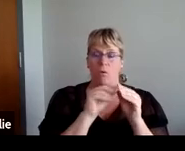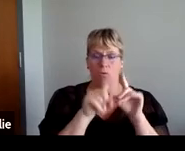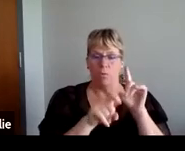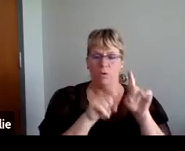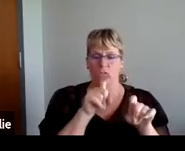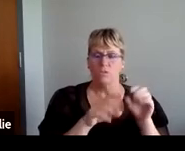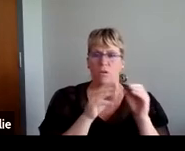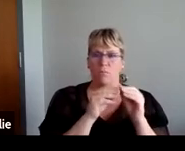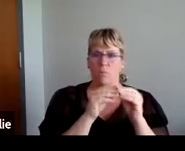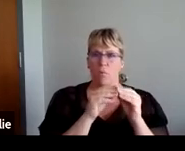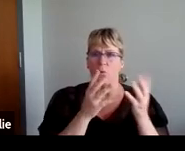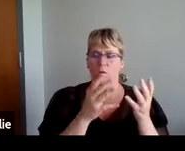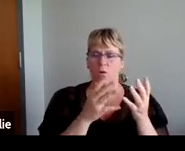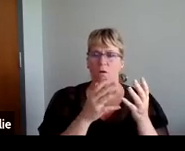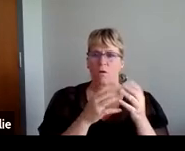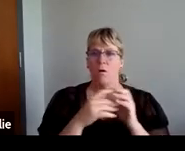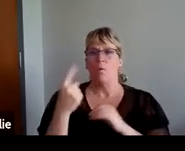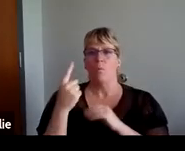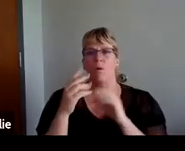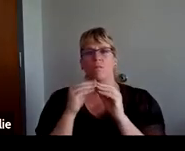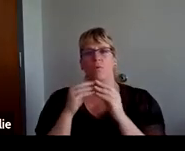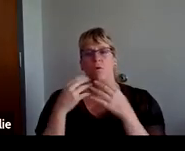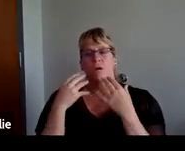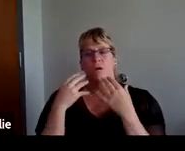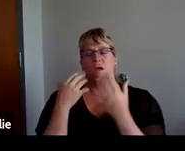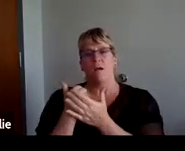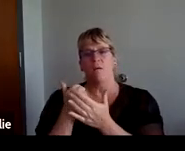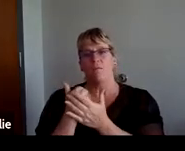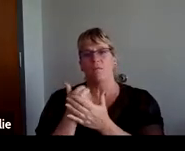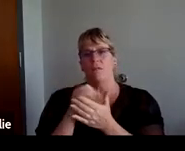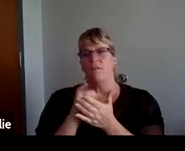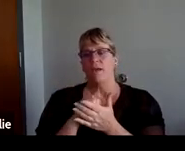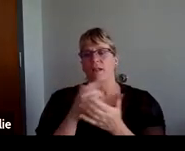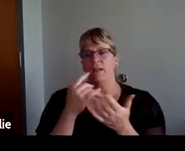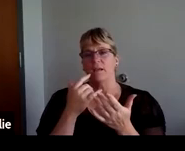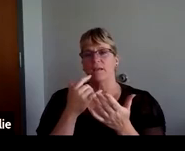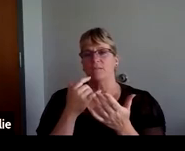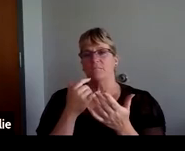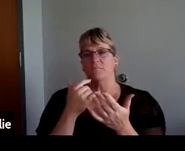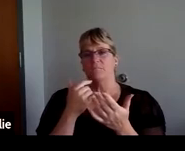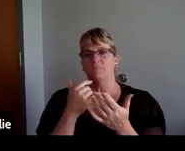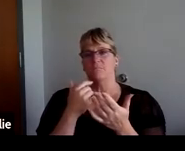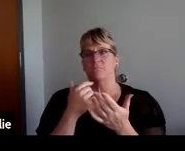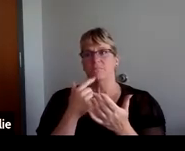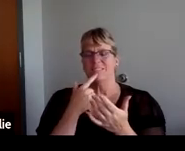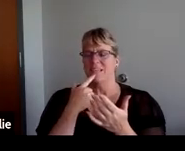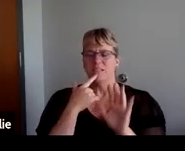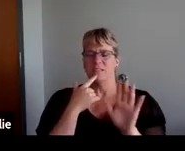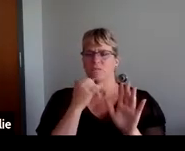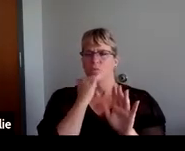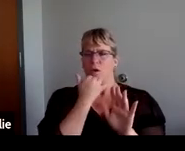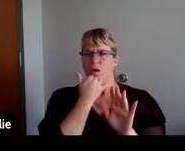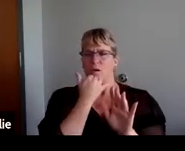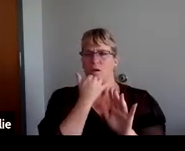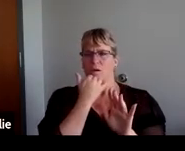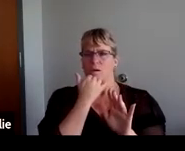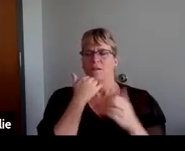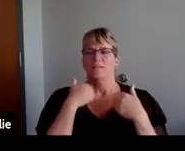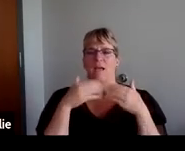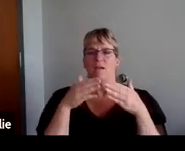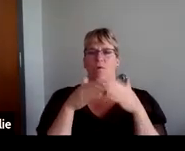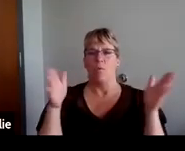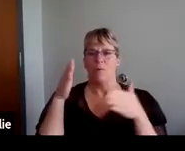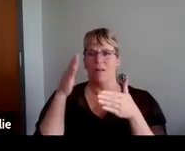explore further. One of the more helpful things that I just contradicted myself with is to ask open-ended